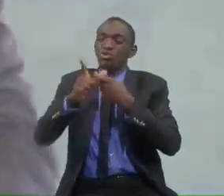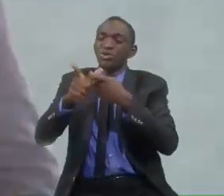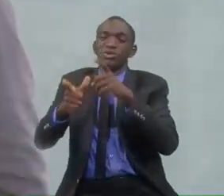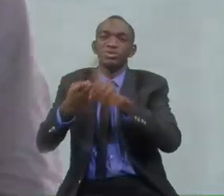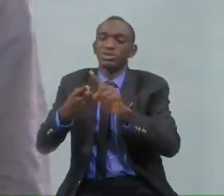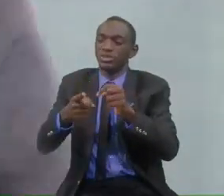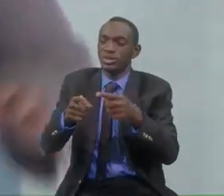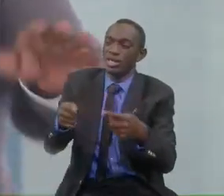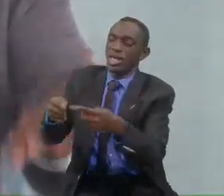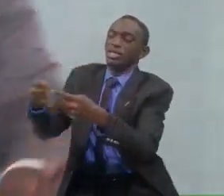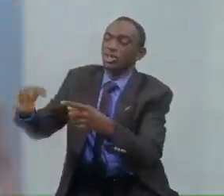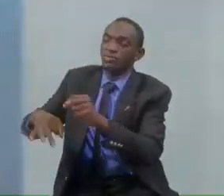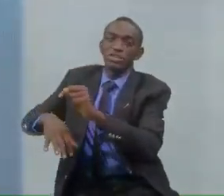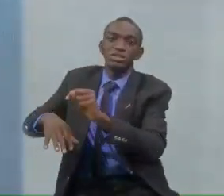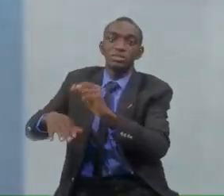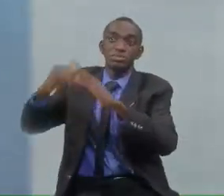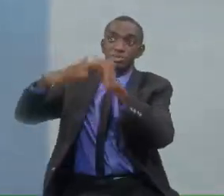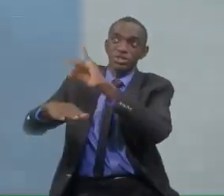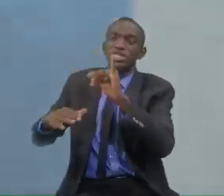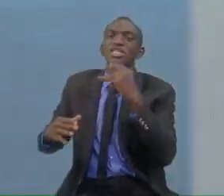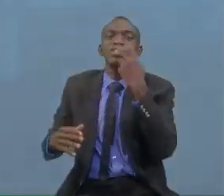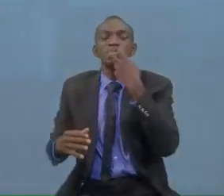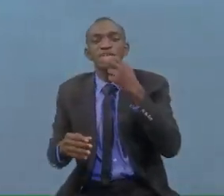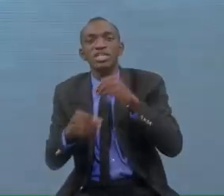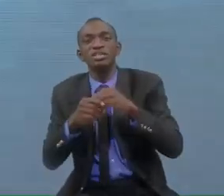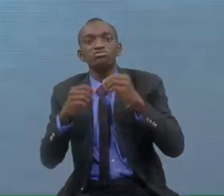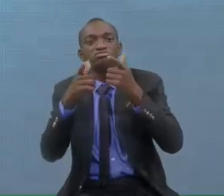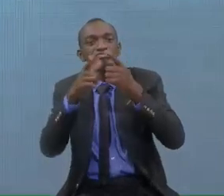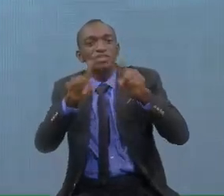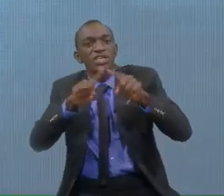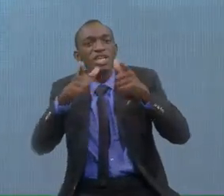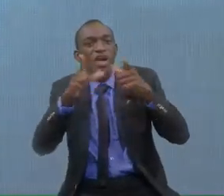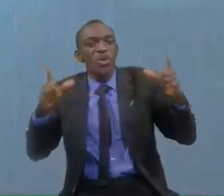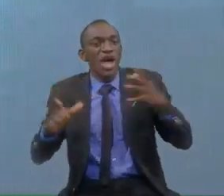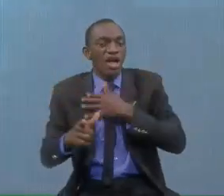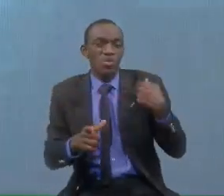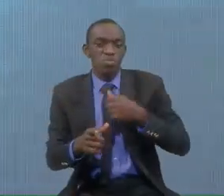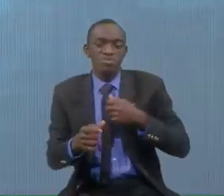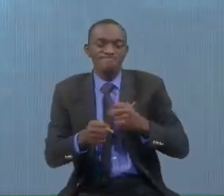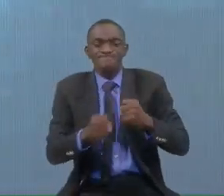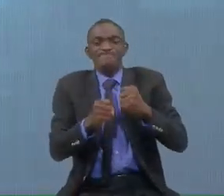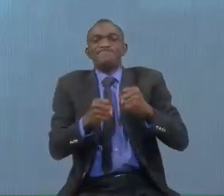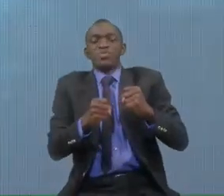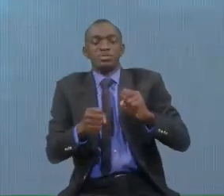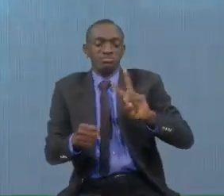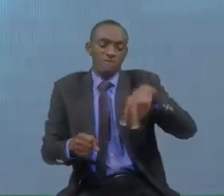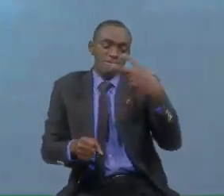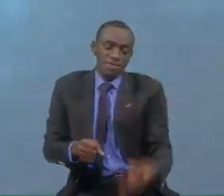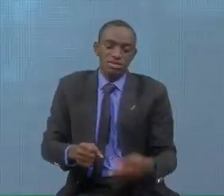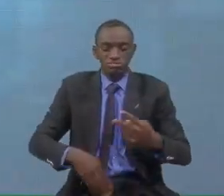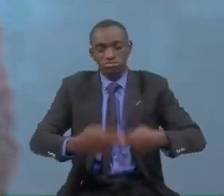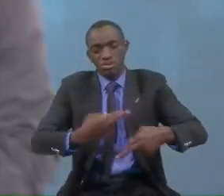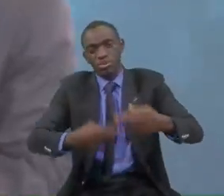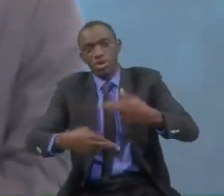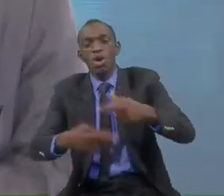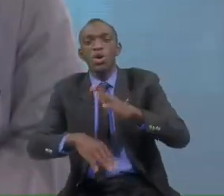and run over there and lie prostrate on the ground, demonstrating that we have the